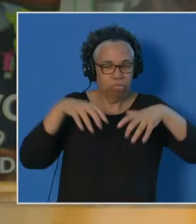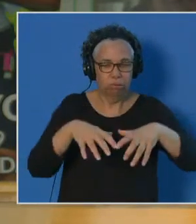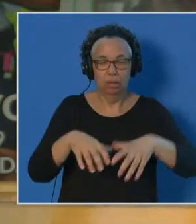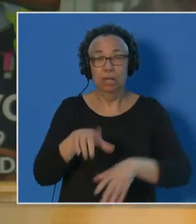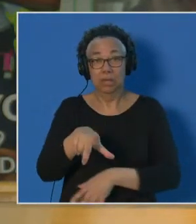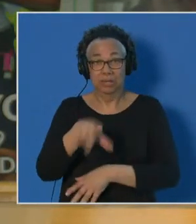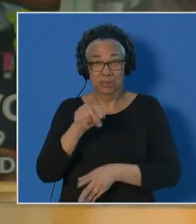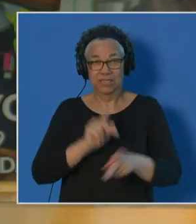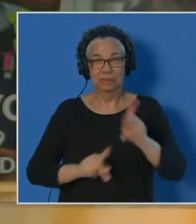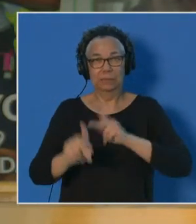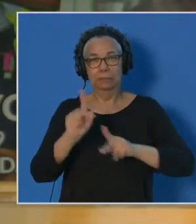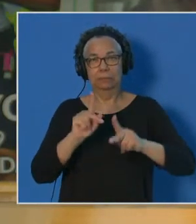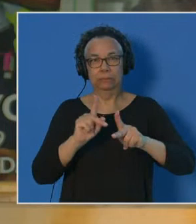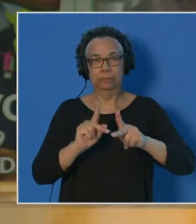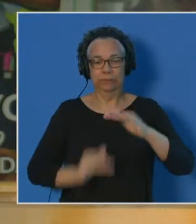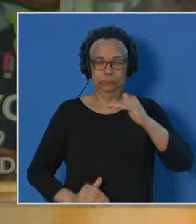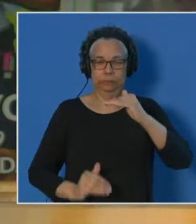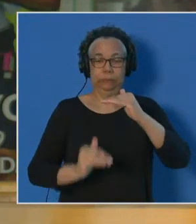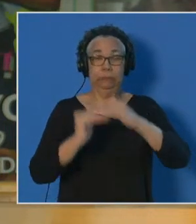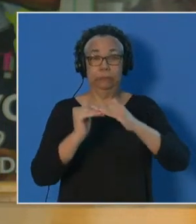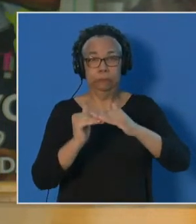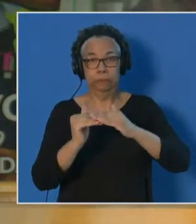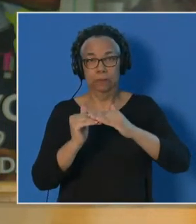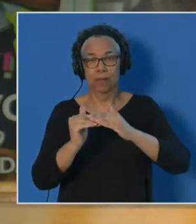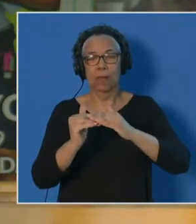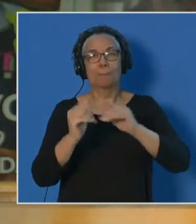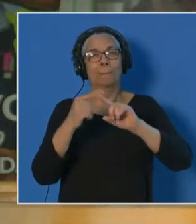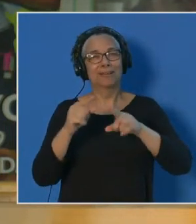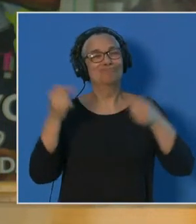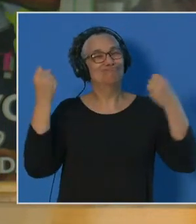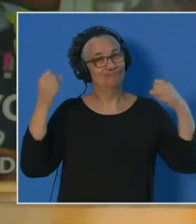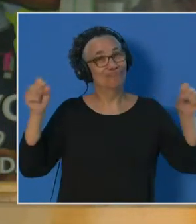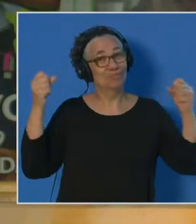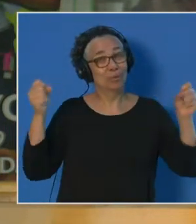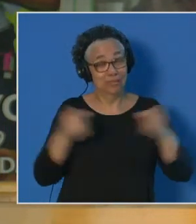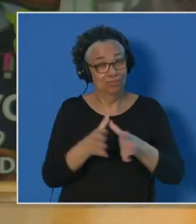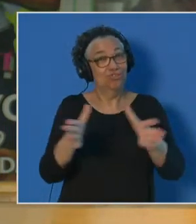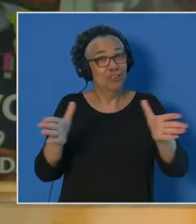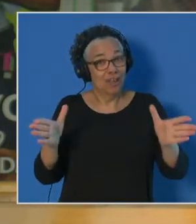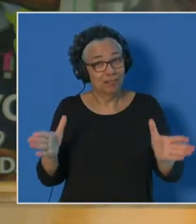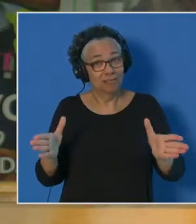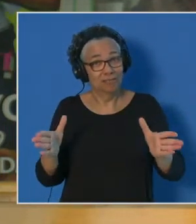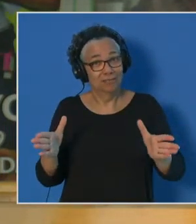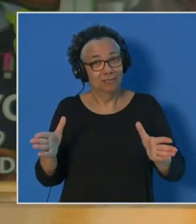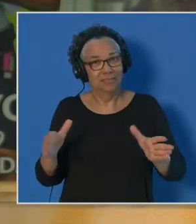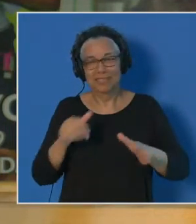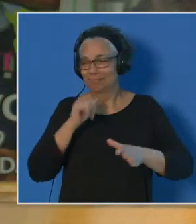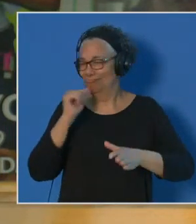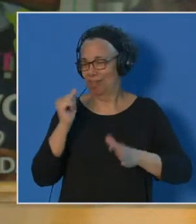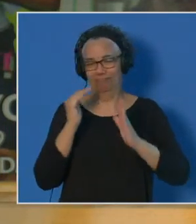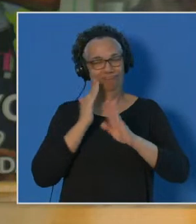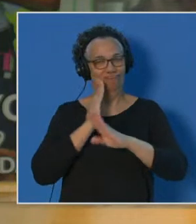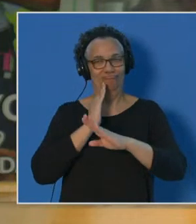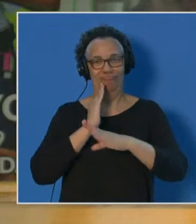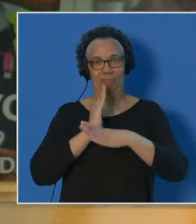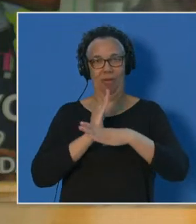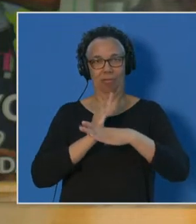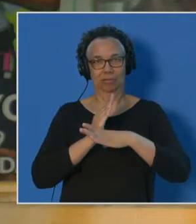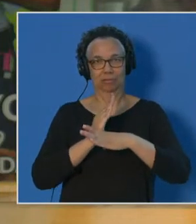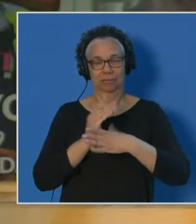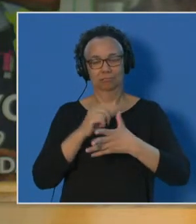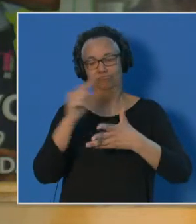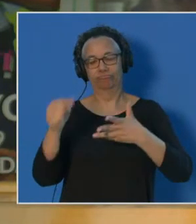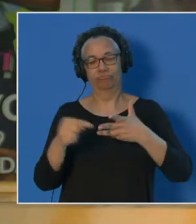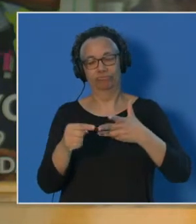the gathering size, but sports in and of themselves are not prohibited in this phase that we've just entered into.